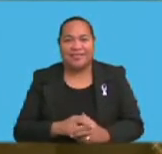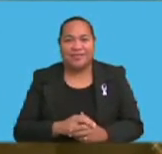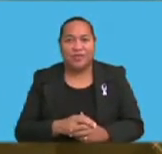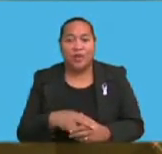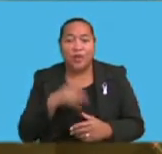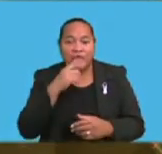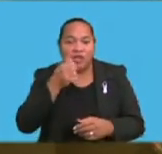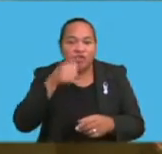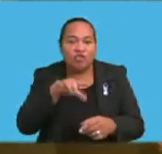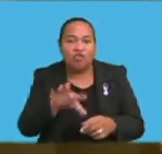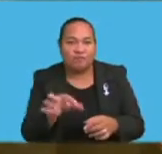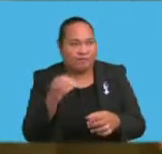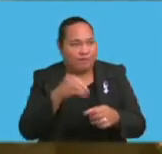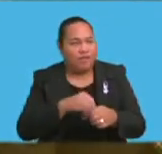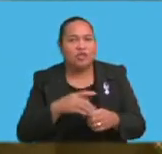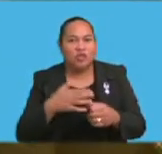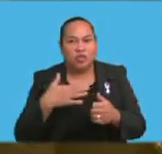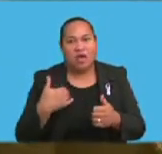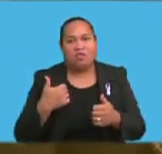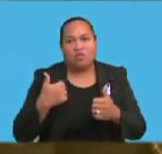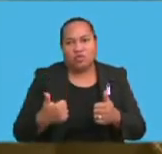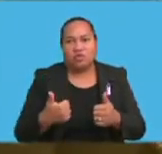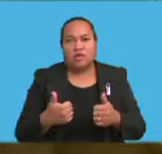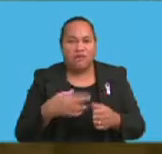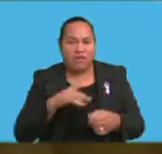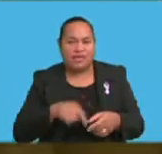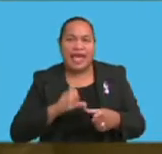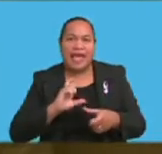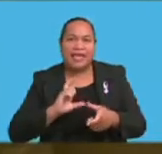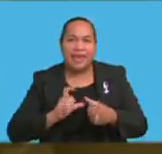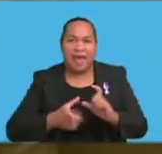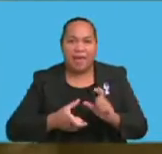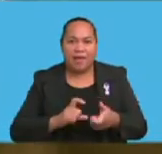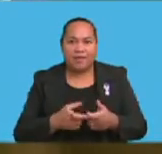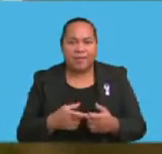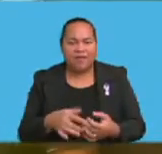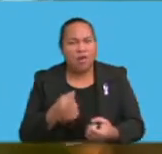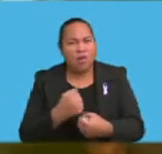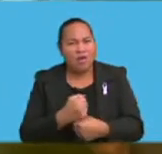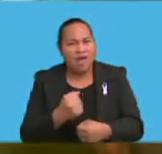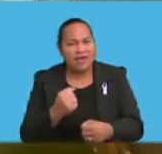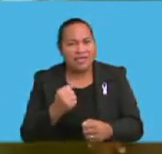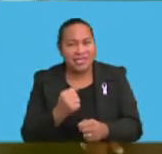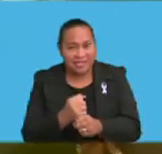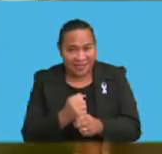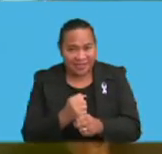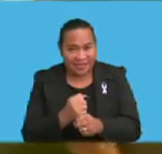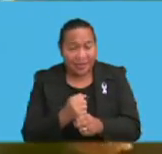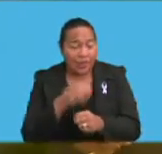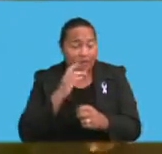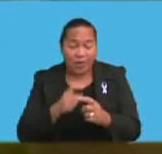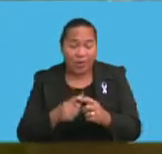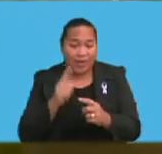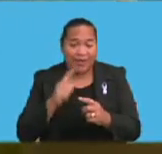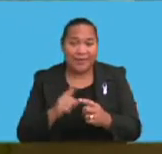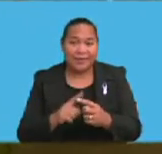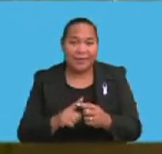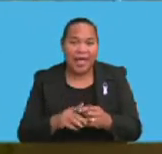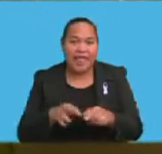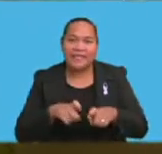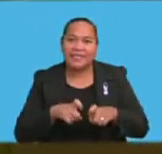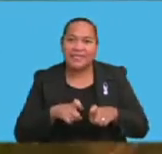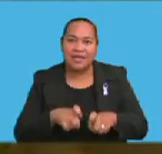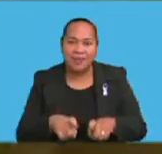adapt well to the conditions in Fiji. On production, Madam Speaker, very quickly, sustainable